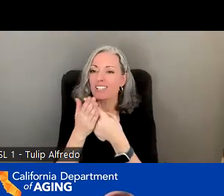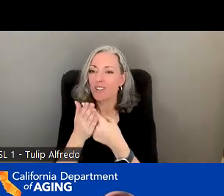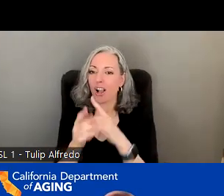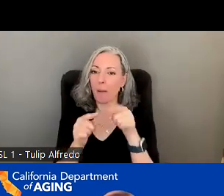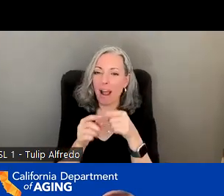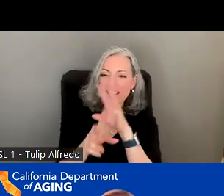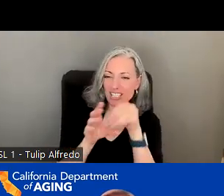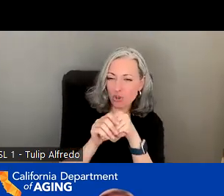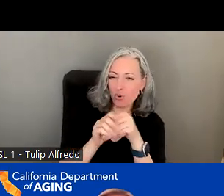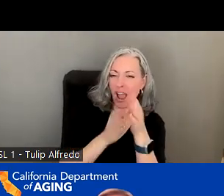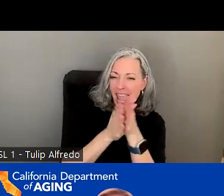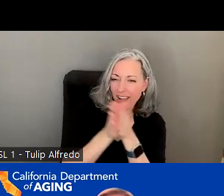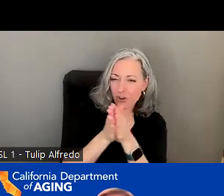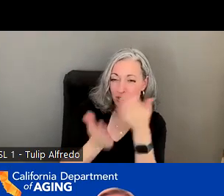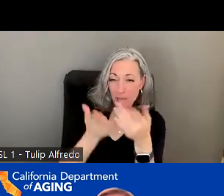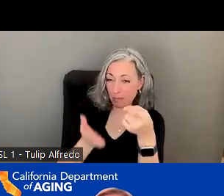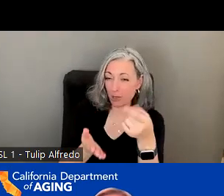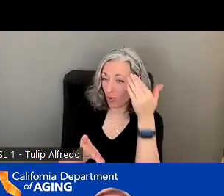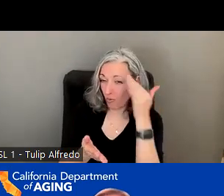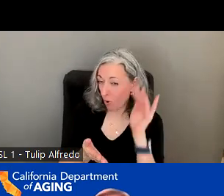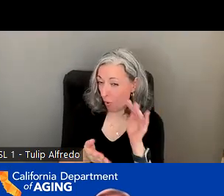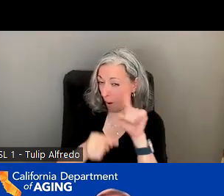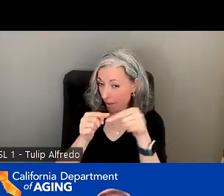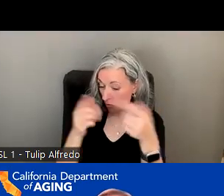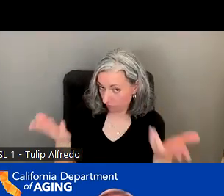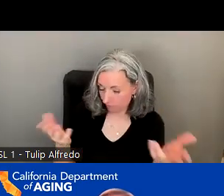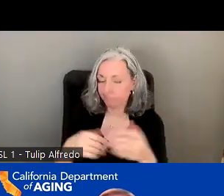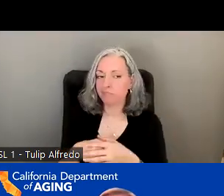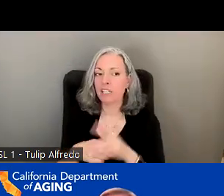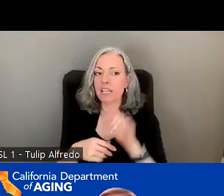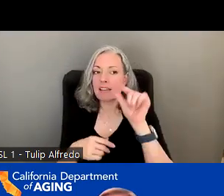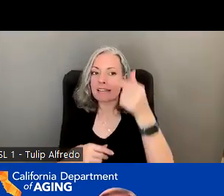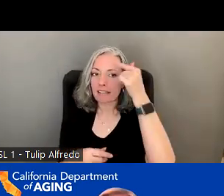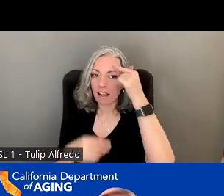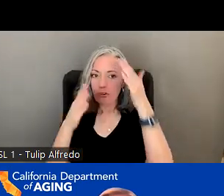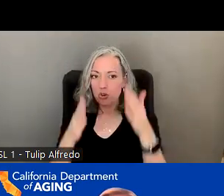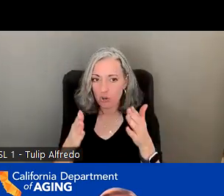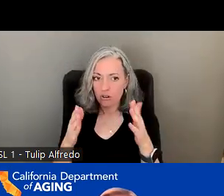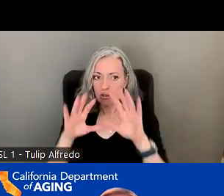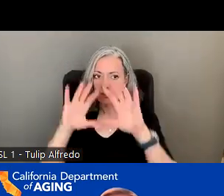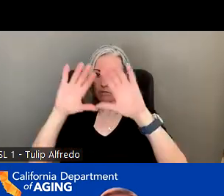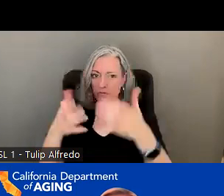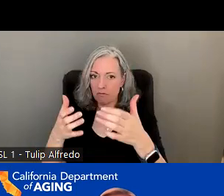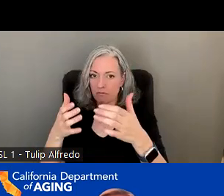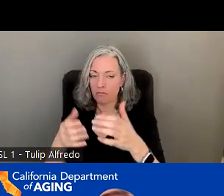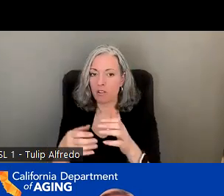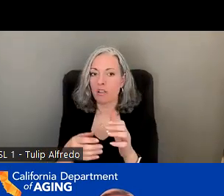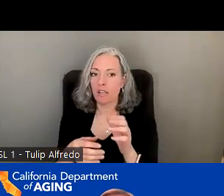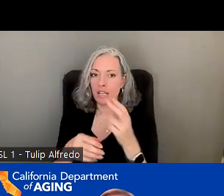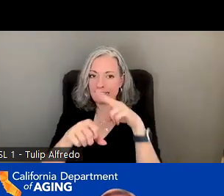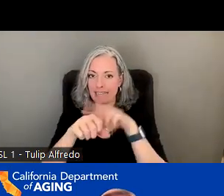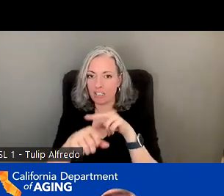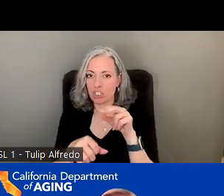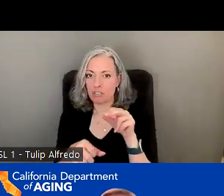internal efforts that you might not be privy to. The governor convened a Tribal Nations Summit last month. It was